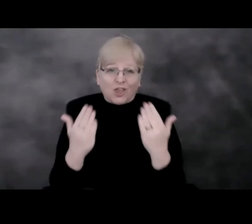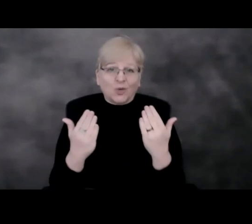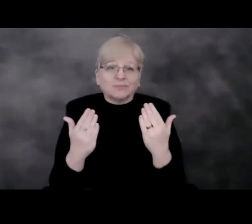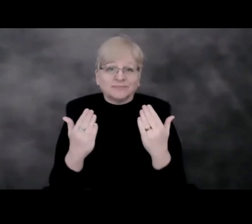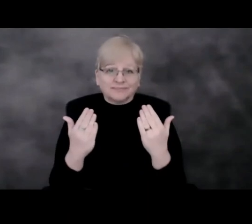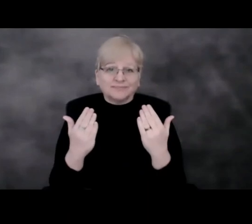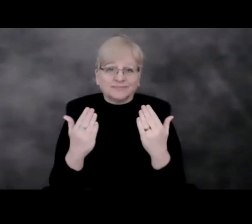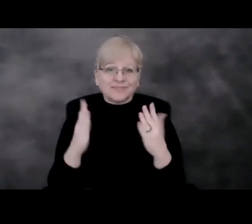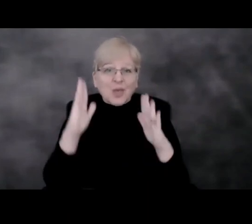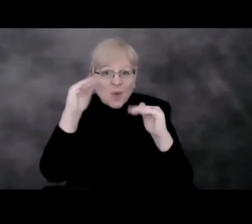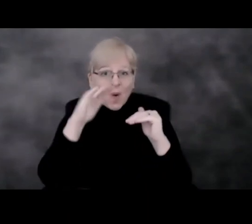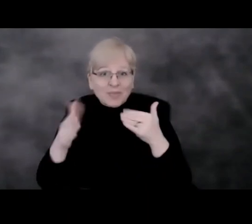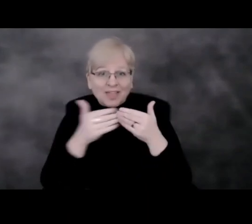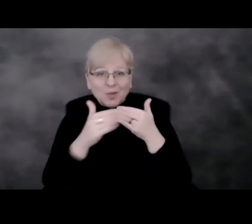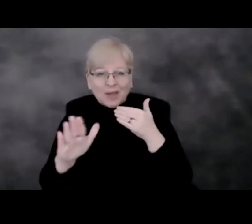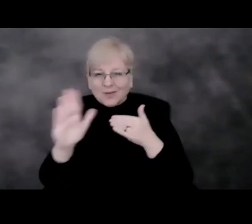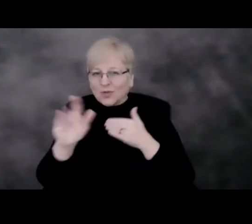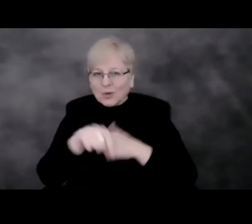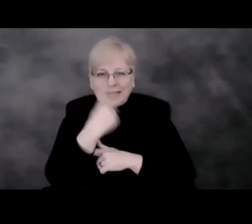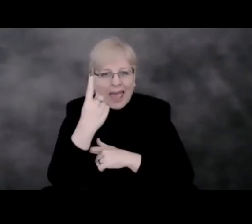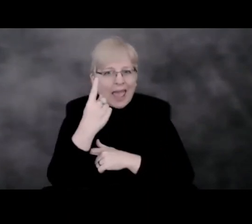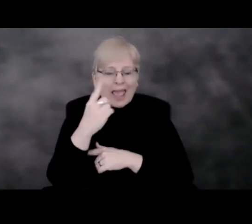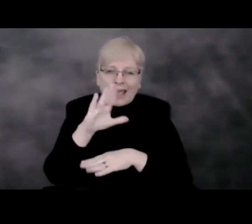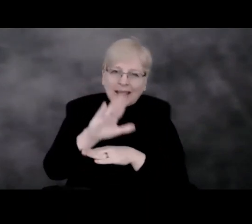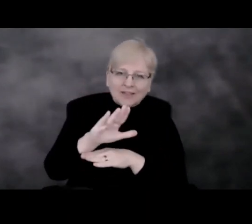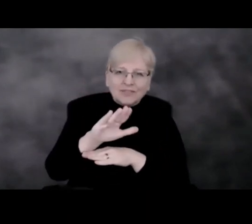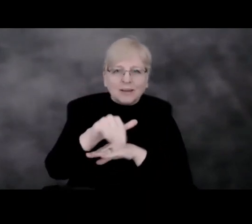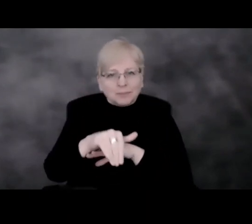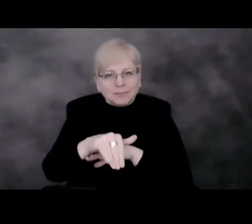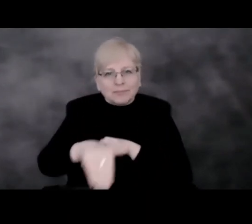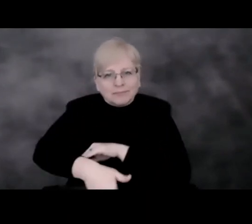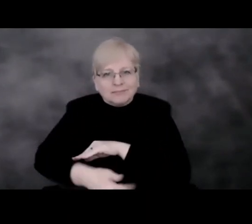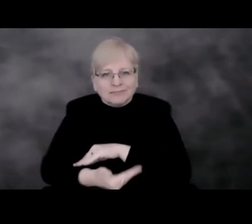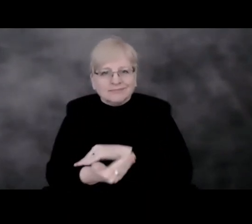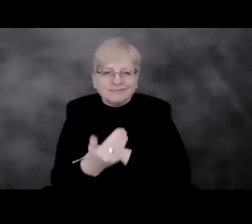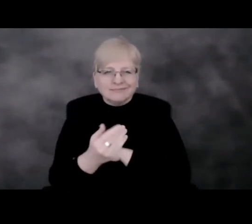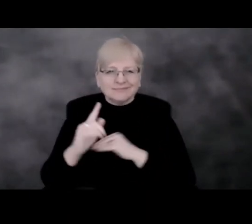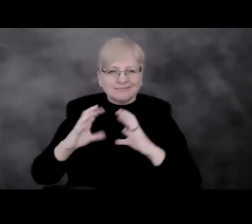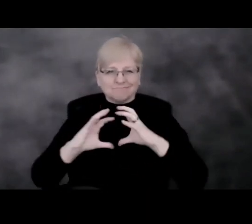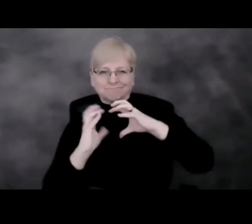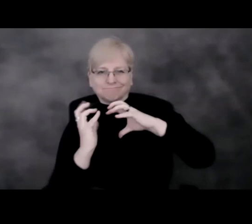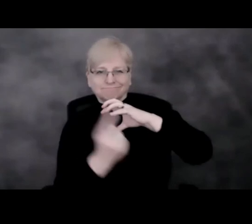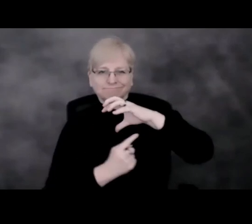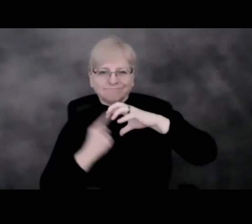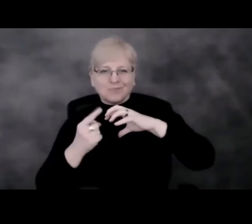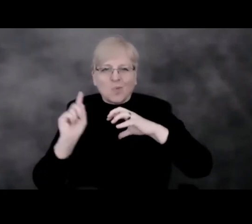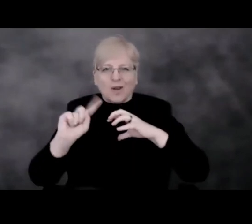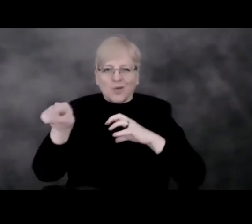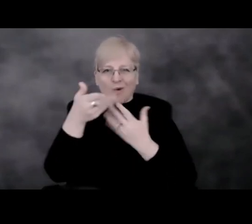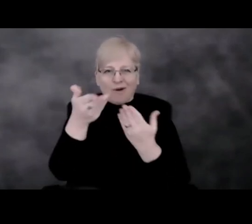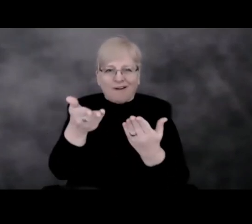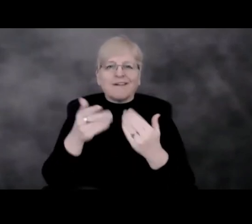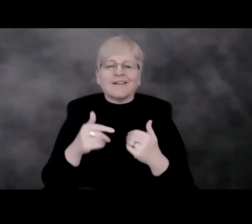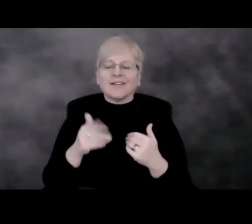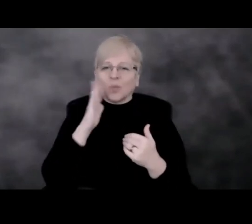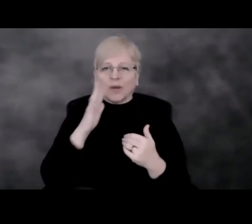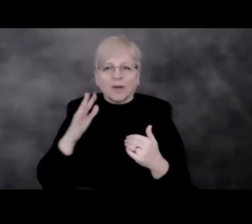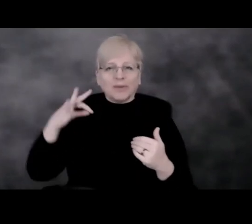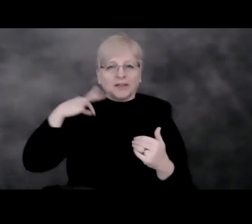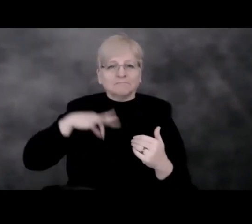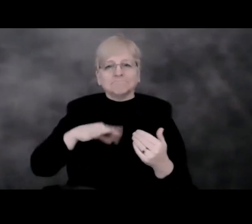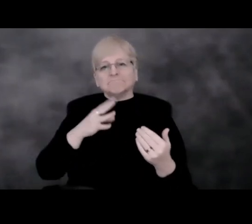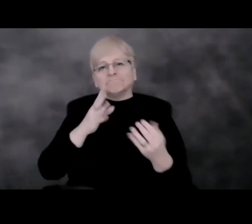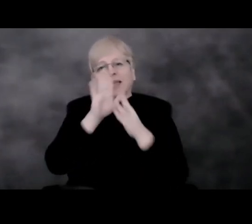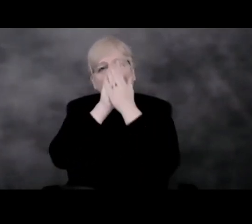that the rest of your day, evening, early morning, or middle of the night, go as well and as peacefully